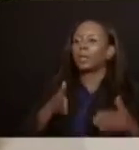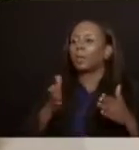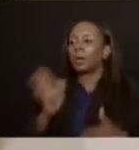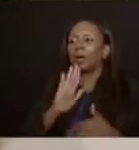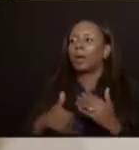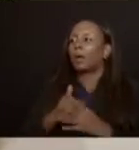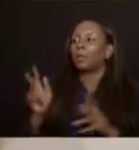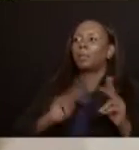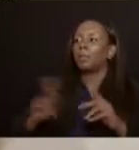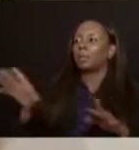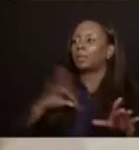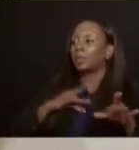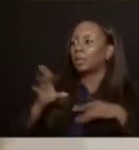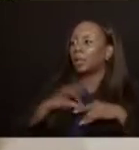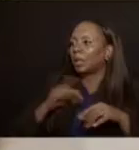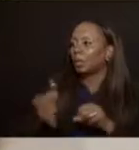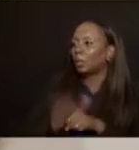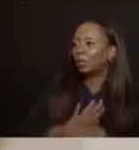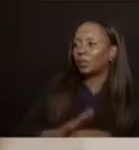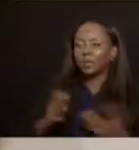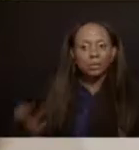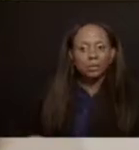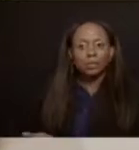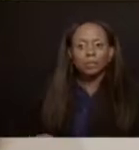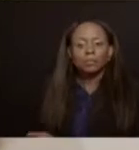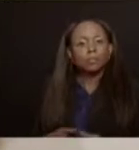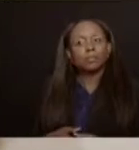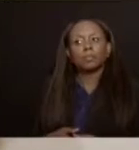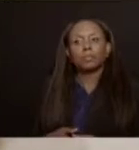COVID, which is obviously people not